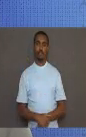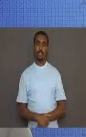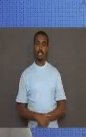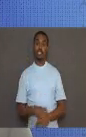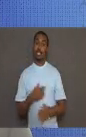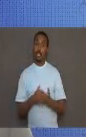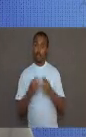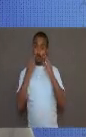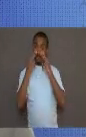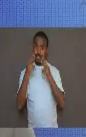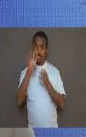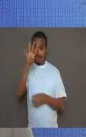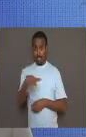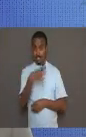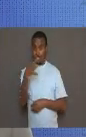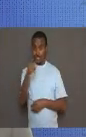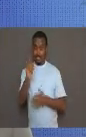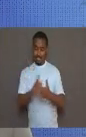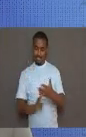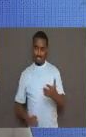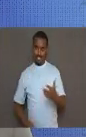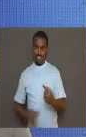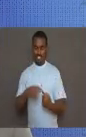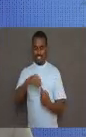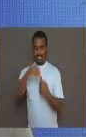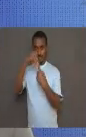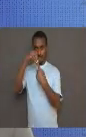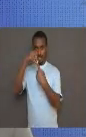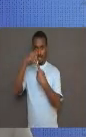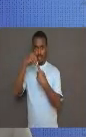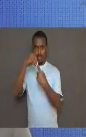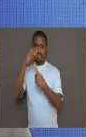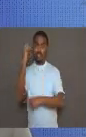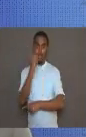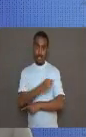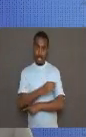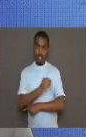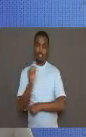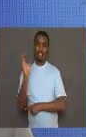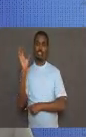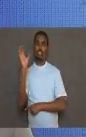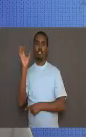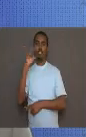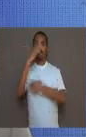Here you will see a chart that lists specific dates and spacecrafts.